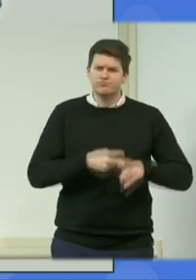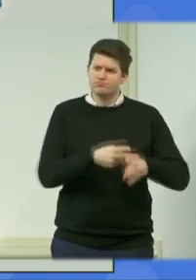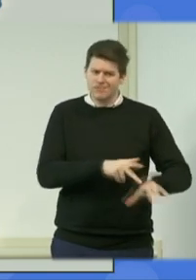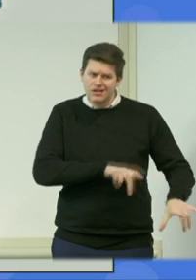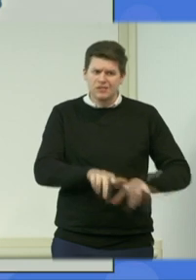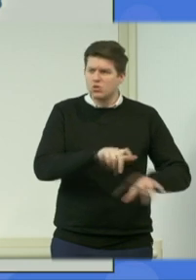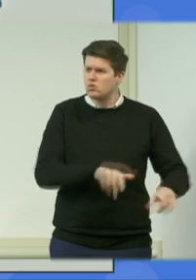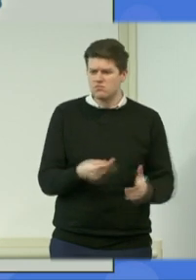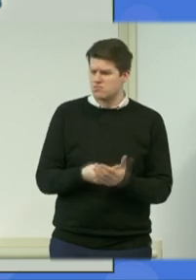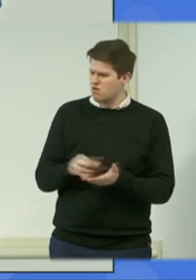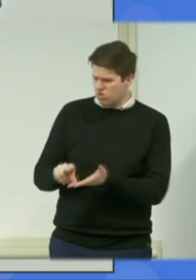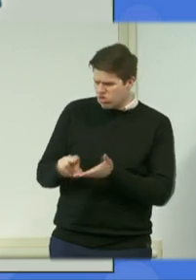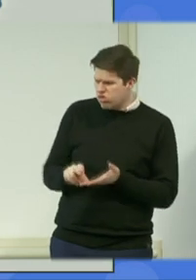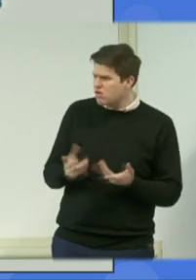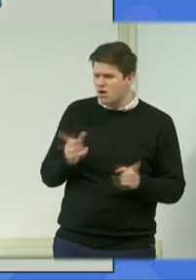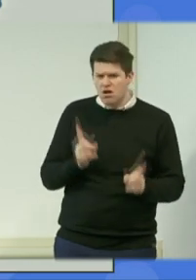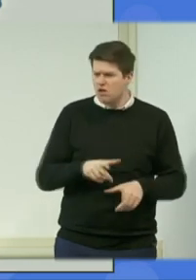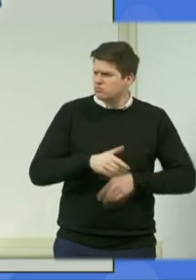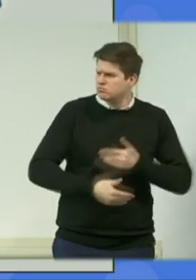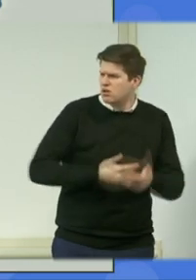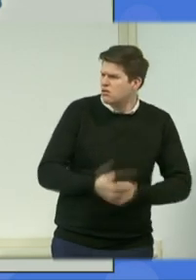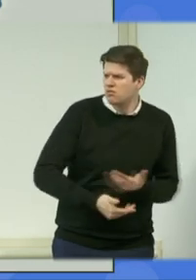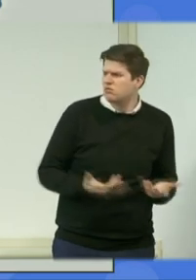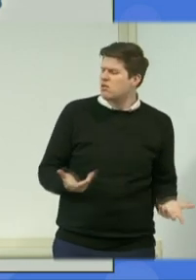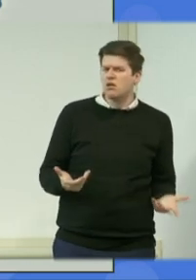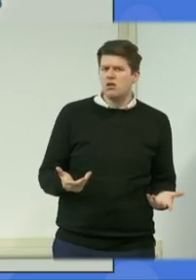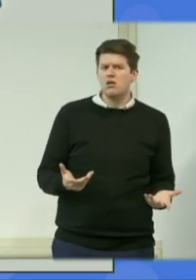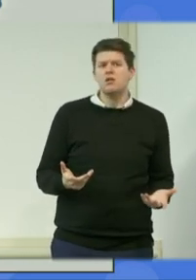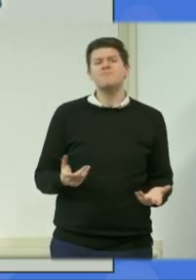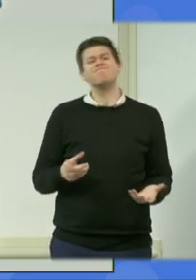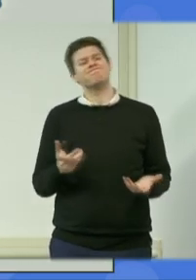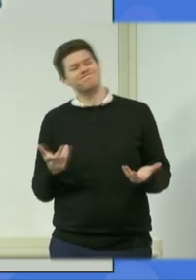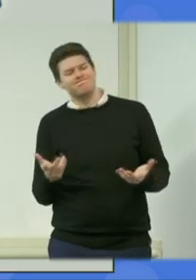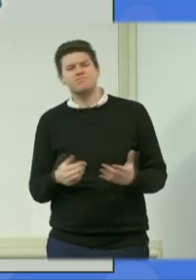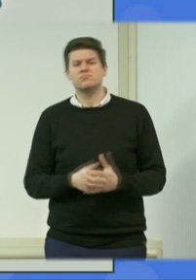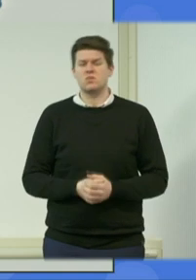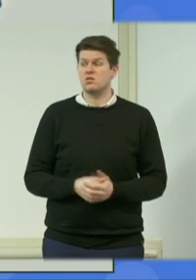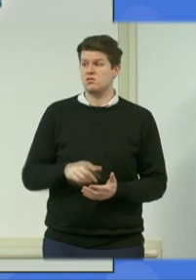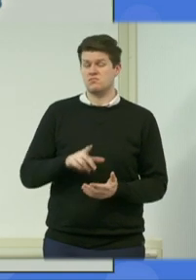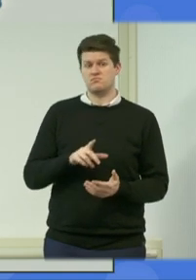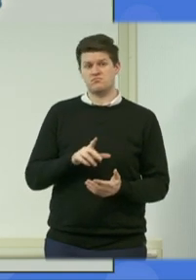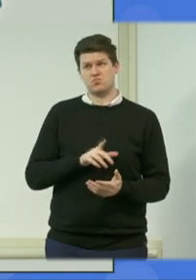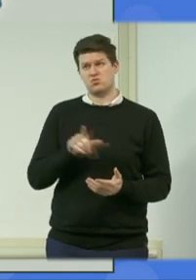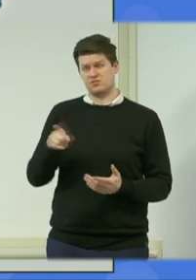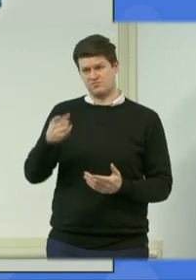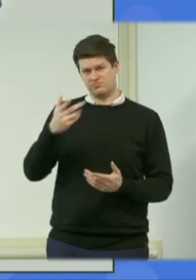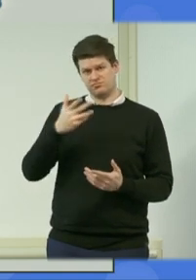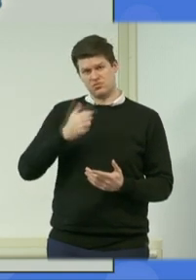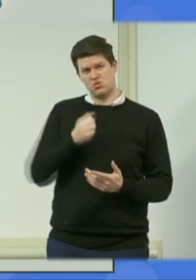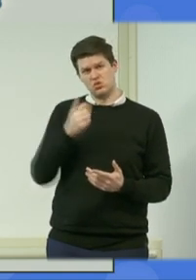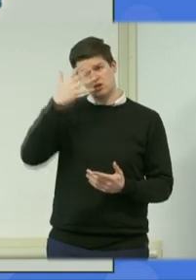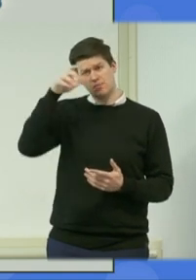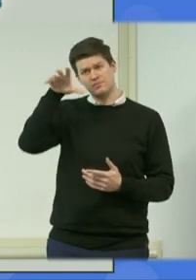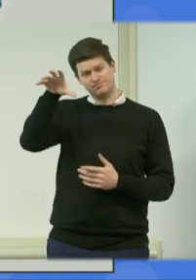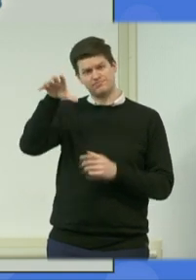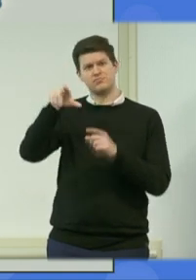that process goes through. Because it's a minority government, there will be deals done, and eventually the budget bill turns into an act and it